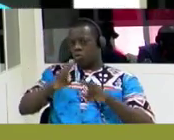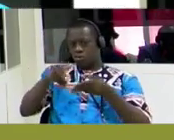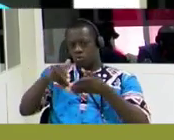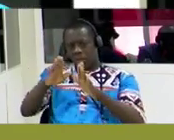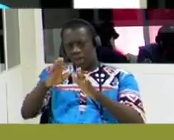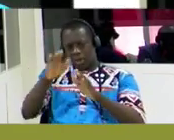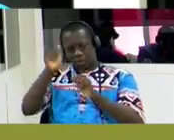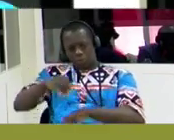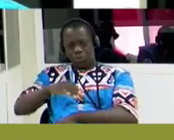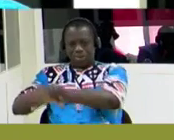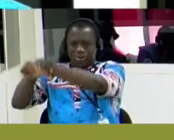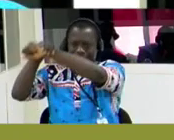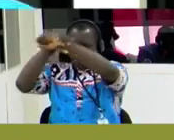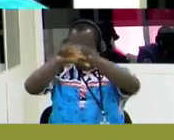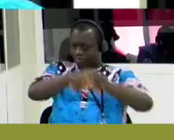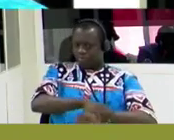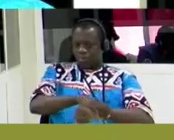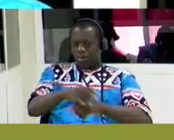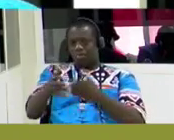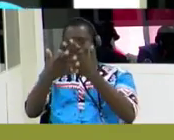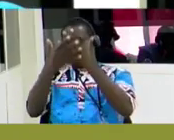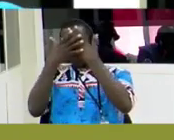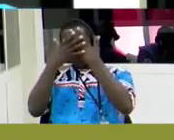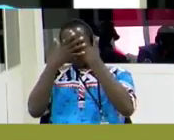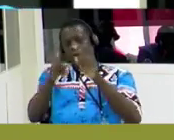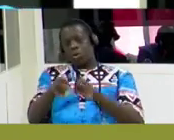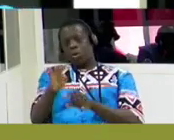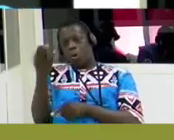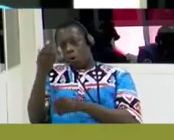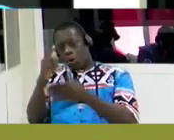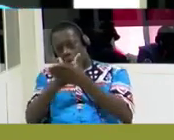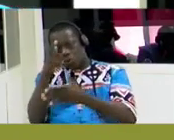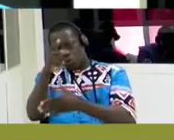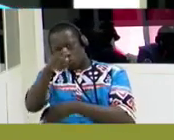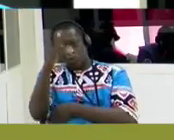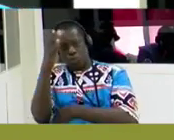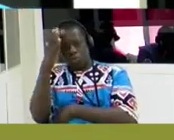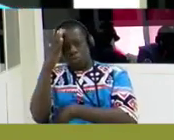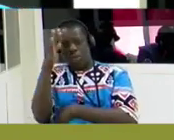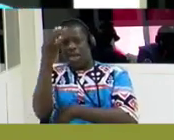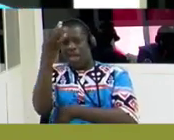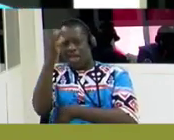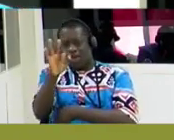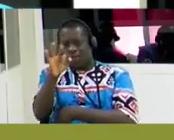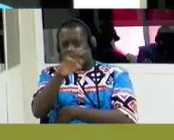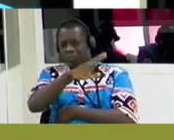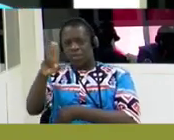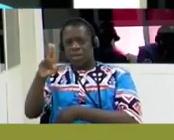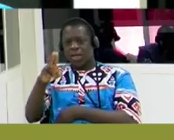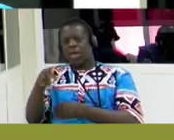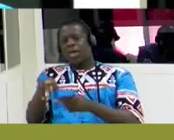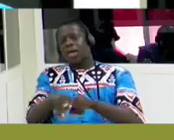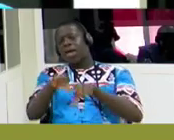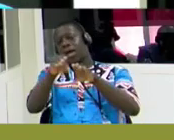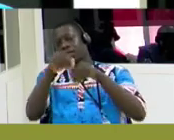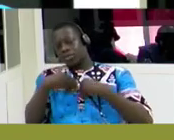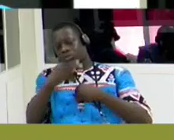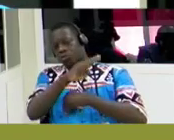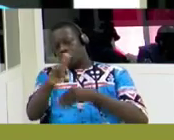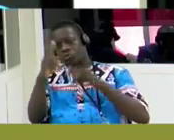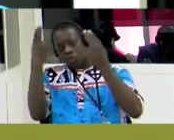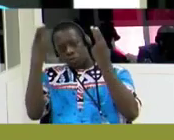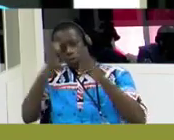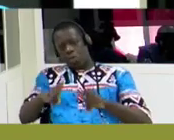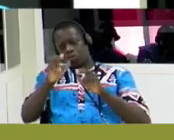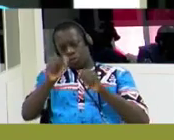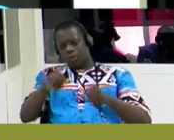taken to mile two. Or did you in fact know that by disobeying that unlawful order, you would end up in mile